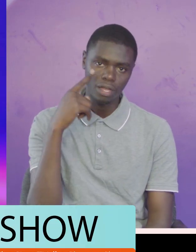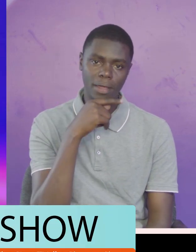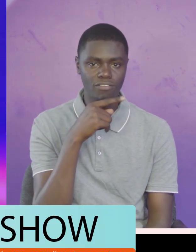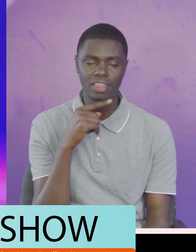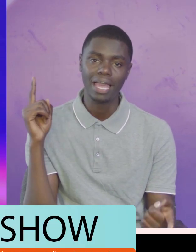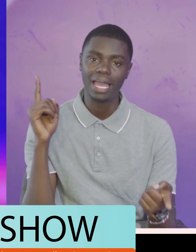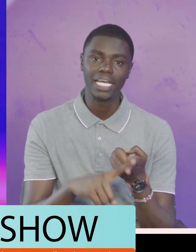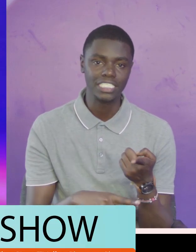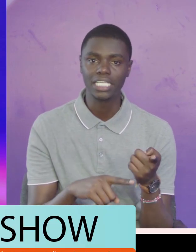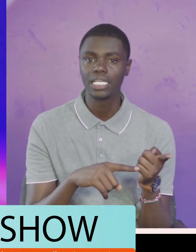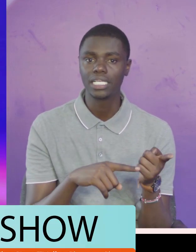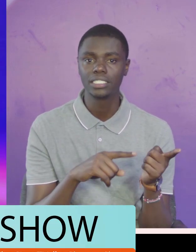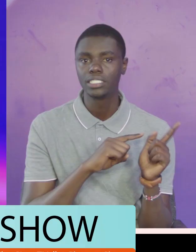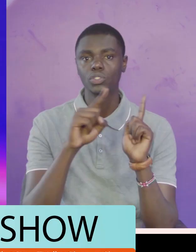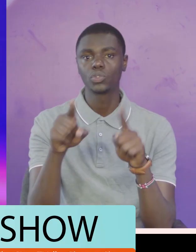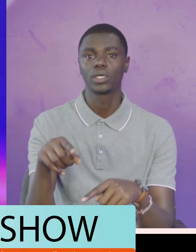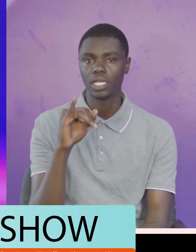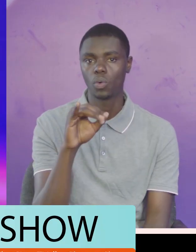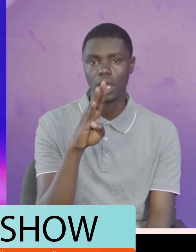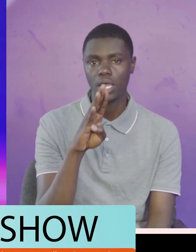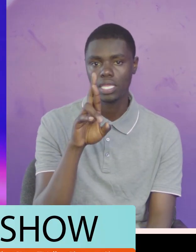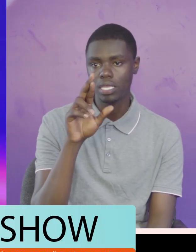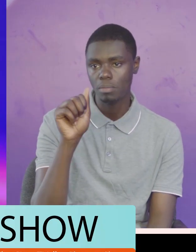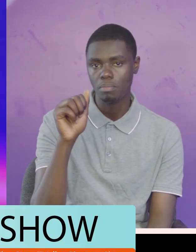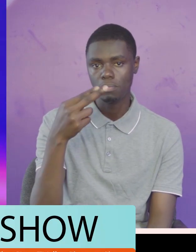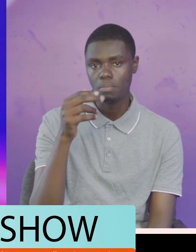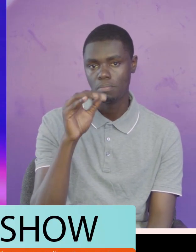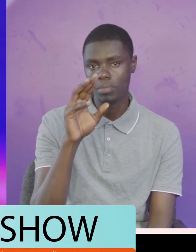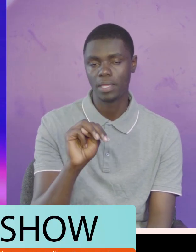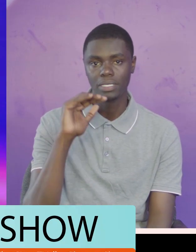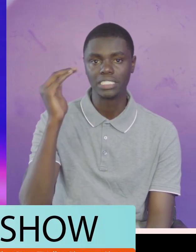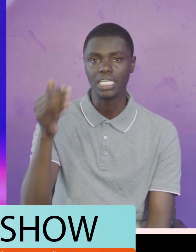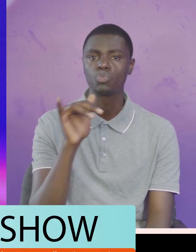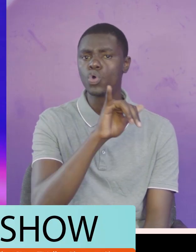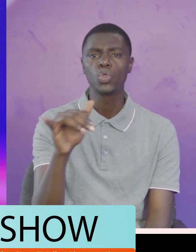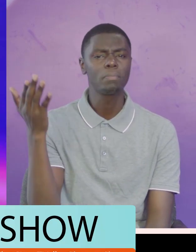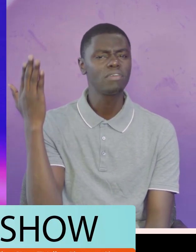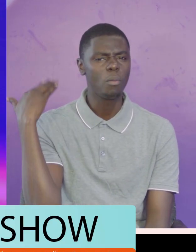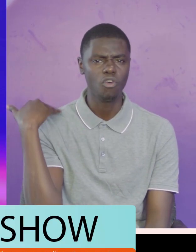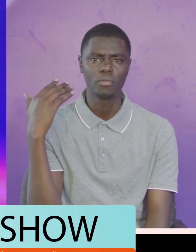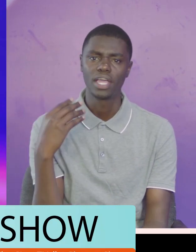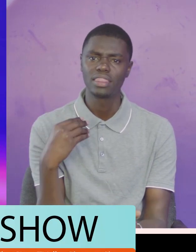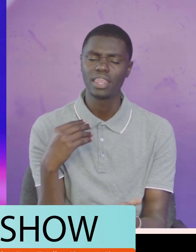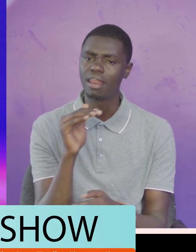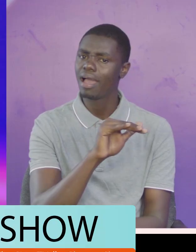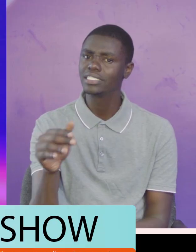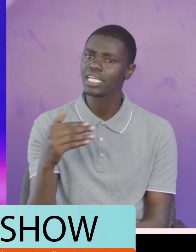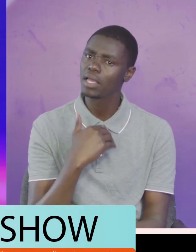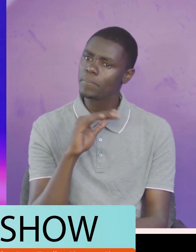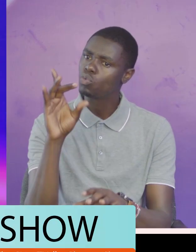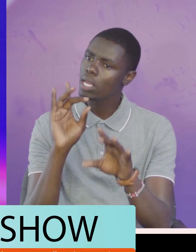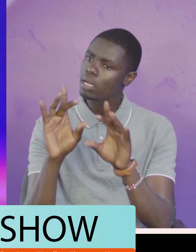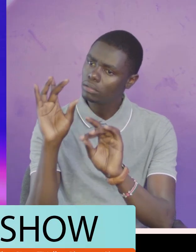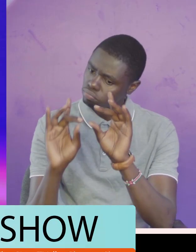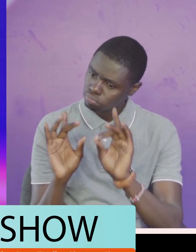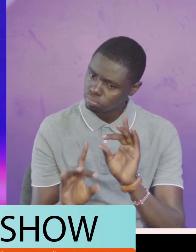until I remember him taking me to Ibrahim's in town, in the city center those days, and asking